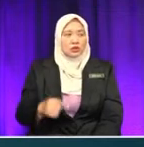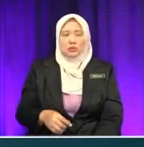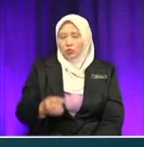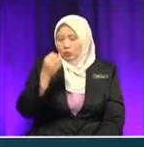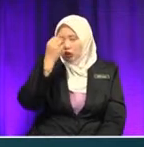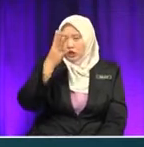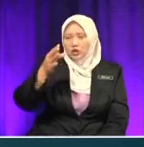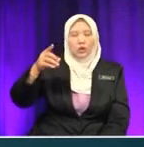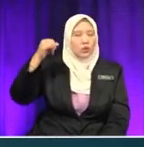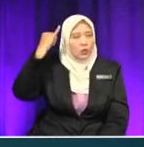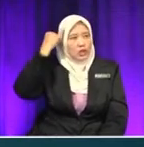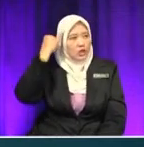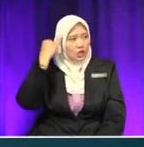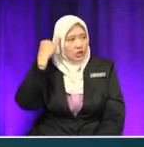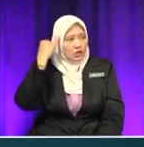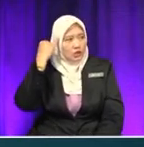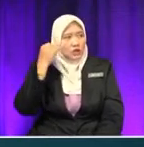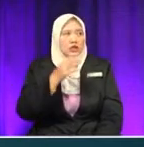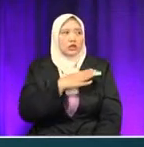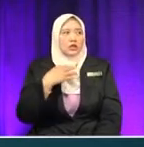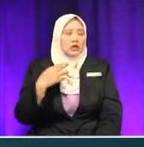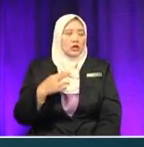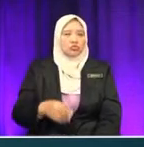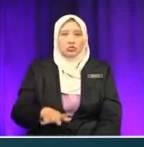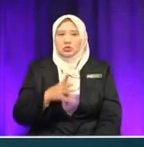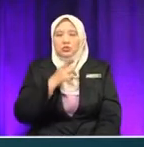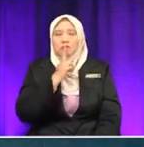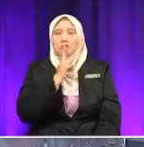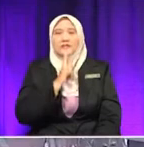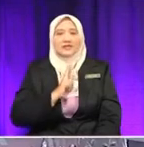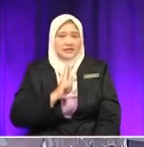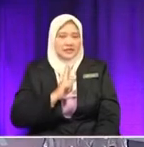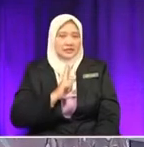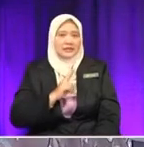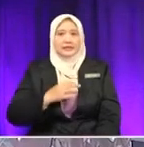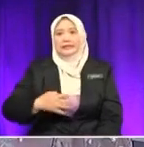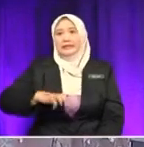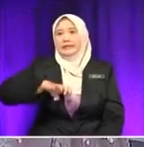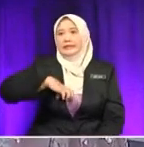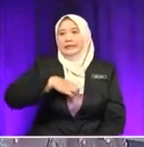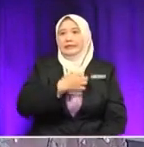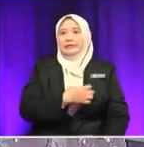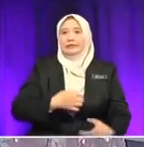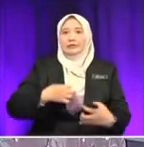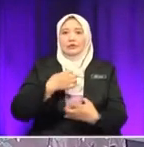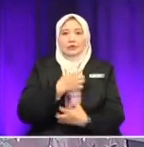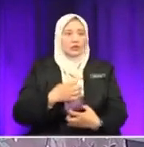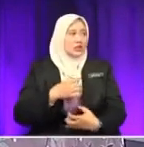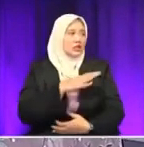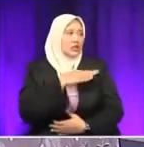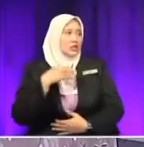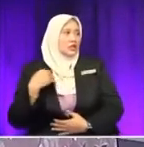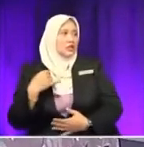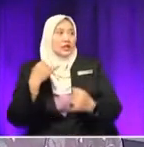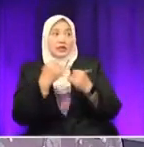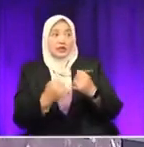and suggestions. Your red color is to give emotions. And of course, the last color is blue, which